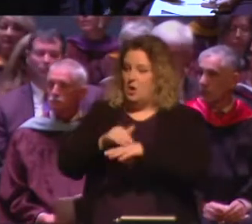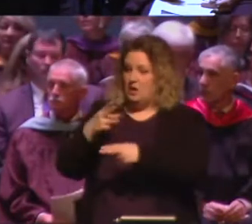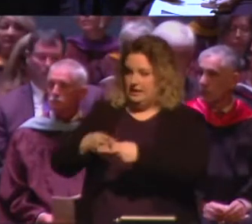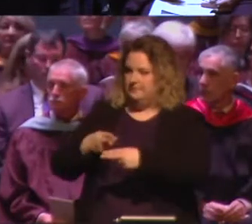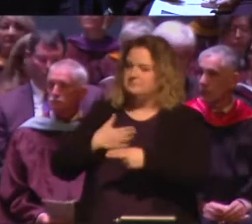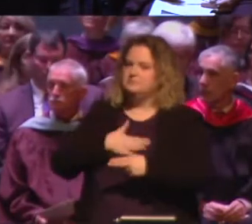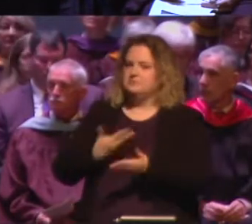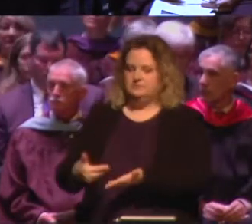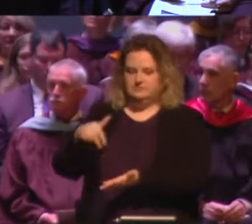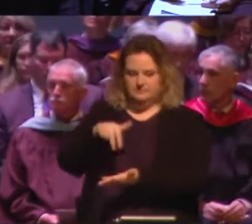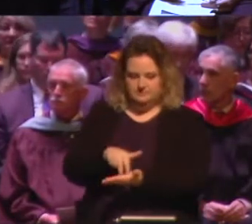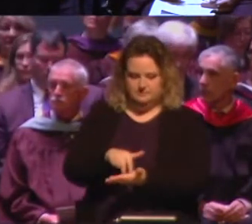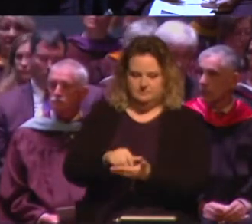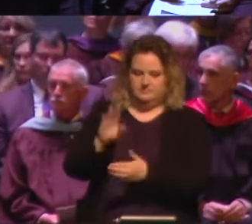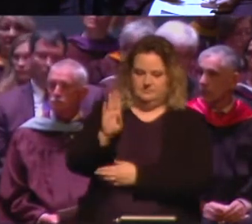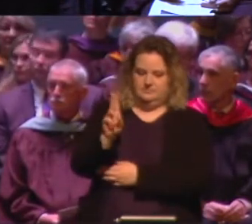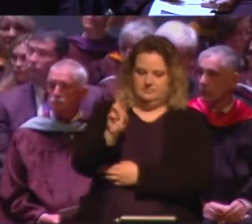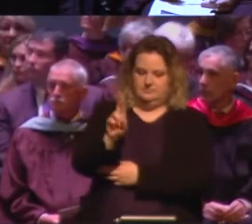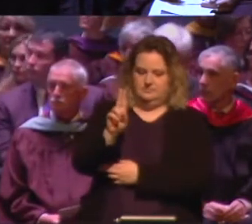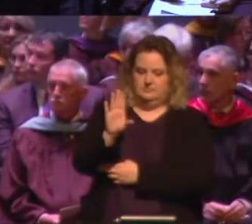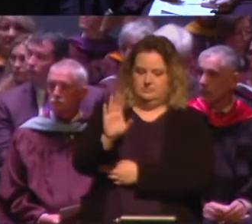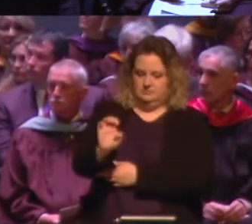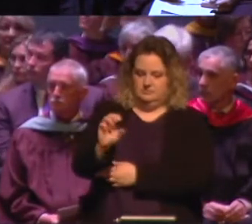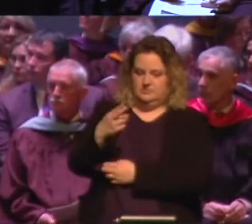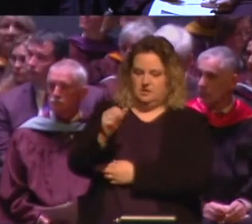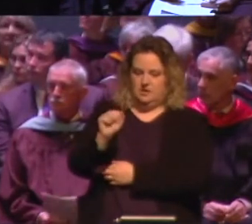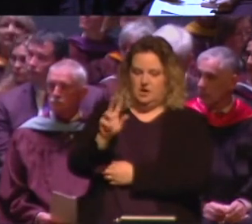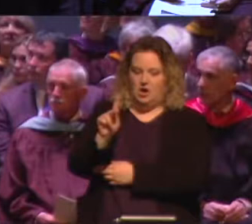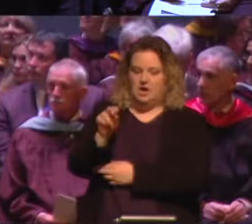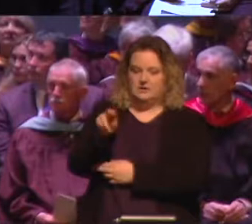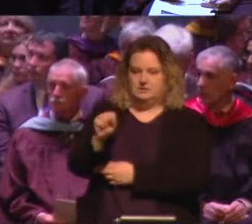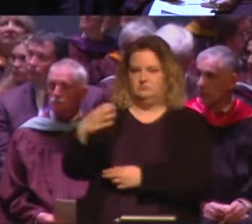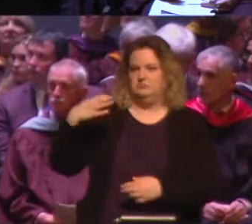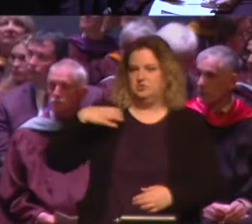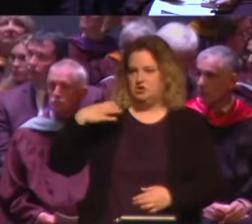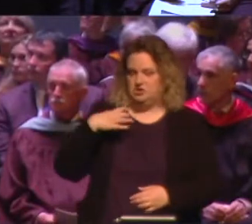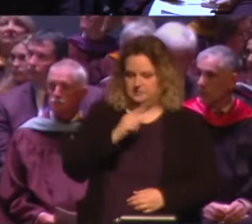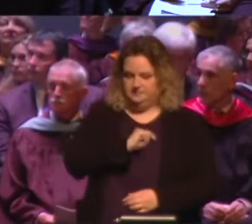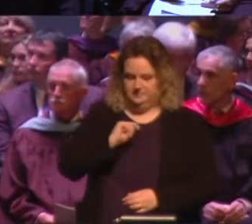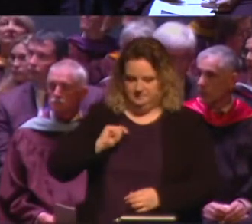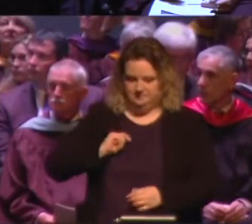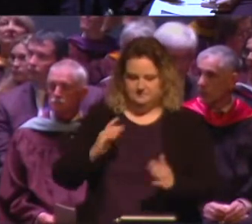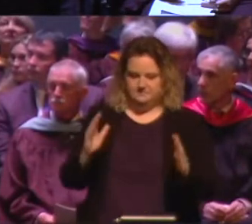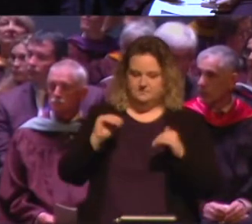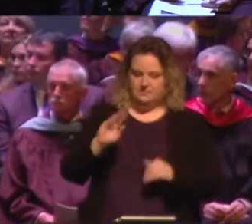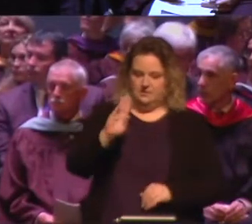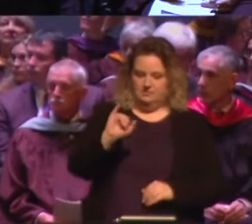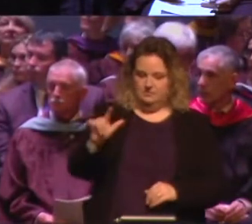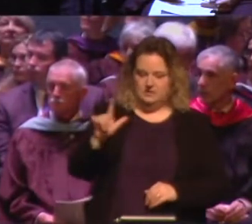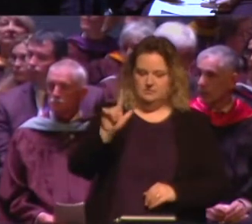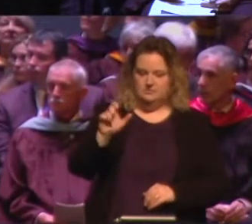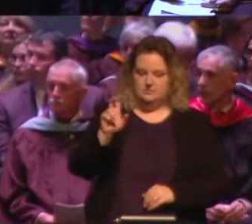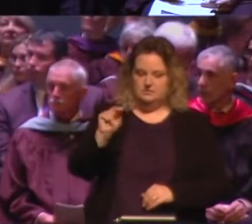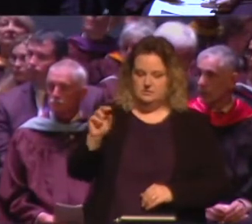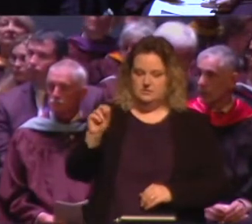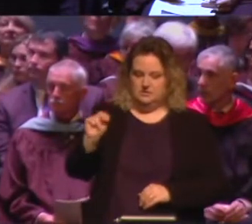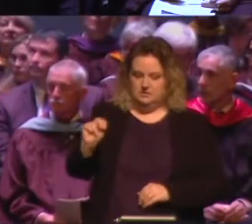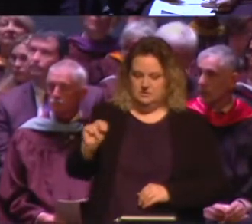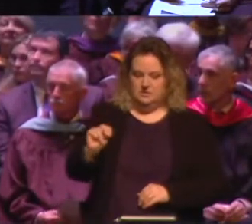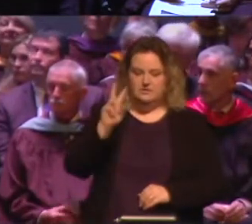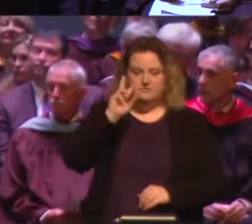name. Mr. Bruce Hawkins, Chair of the Trustees. Mr. Bill Lennon, Vice